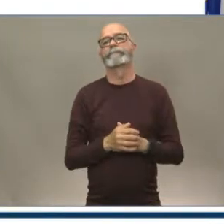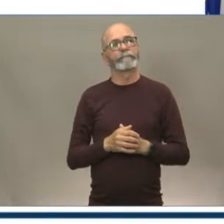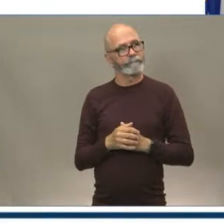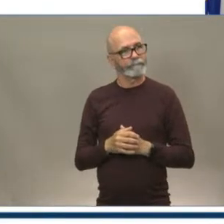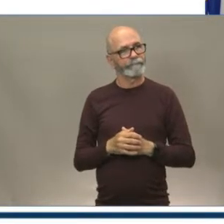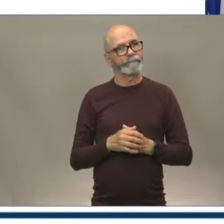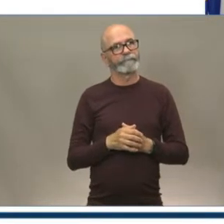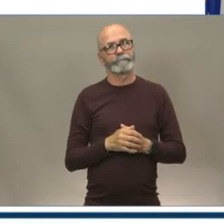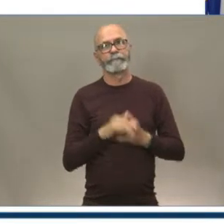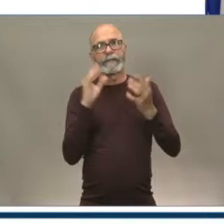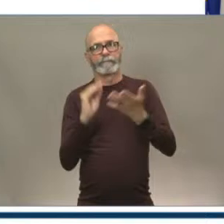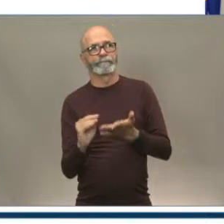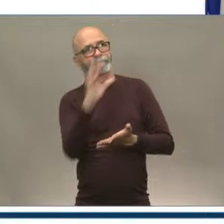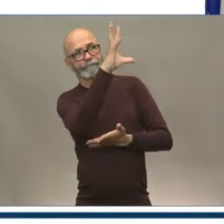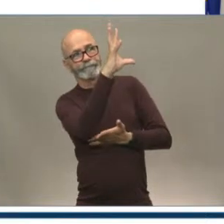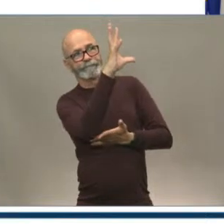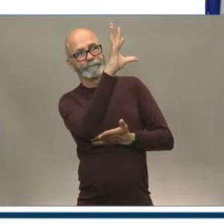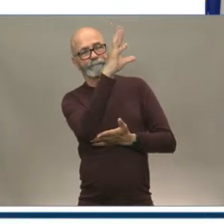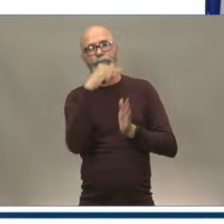We should have the slide coming up.